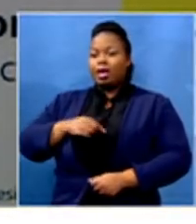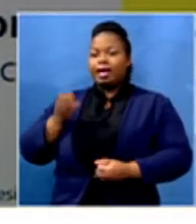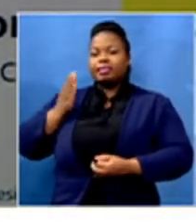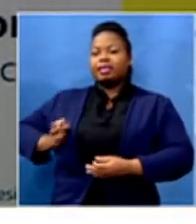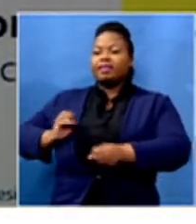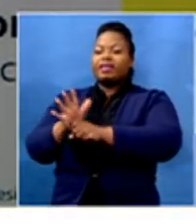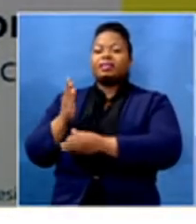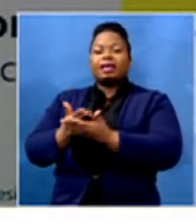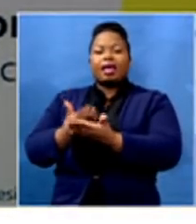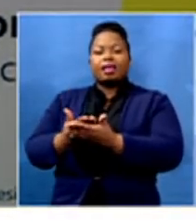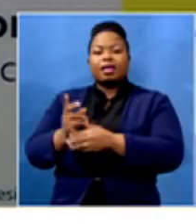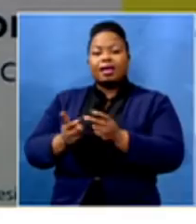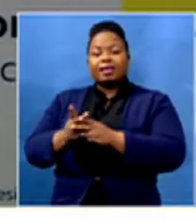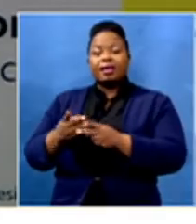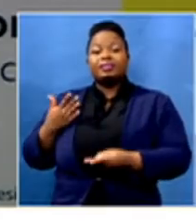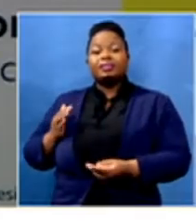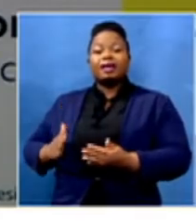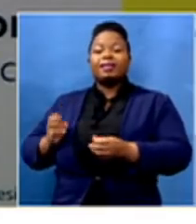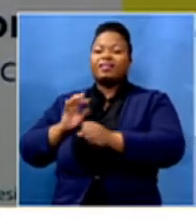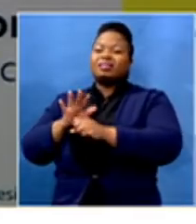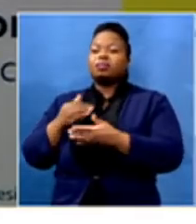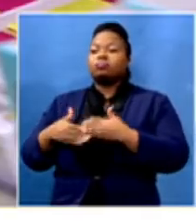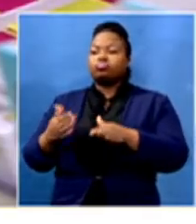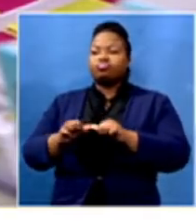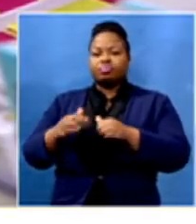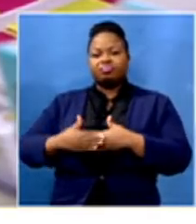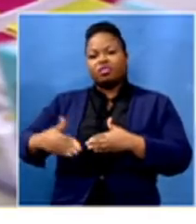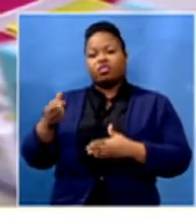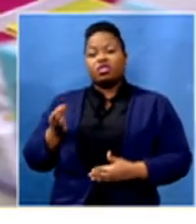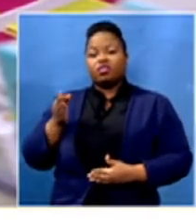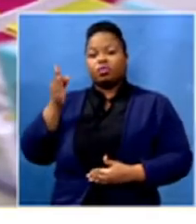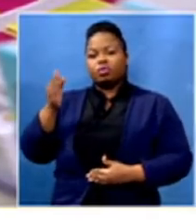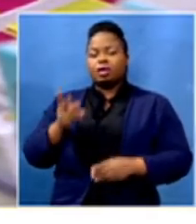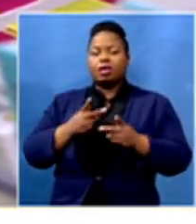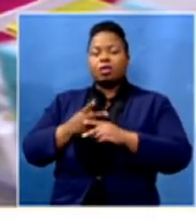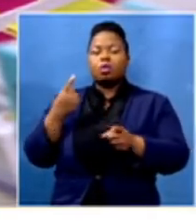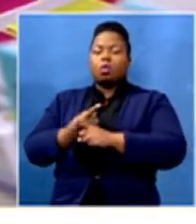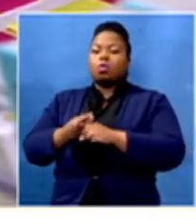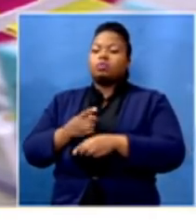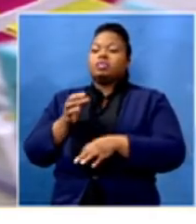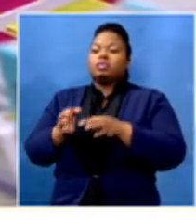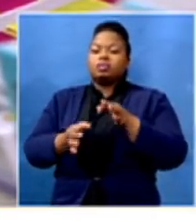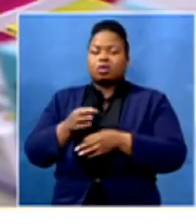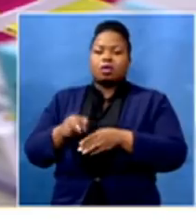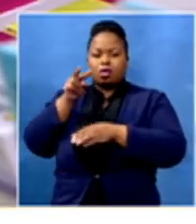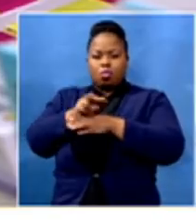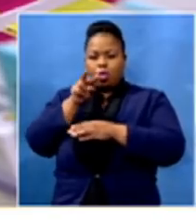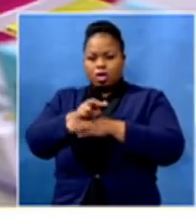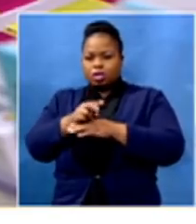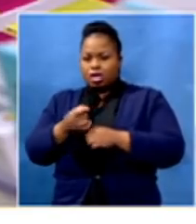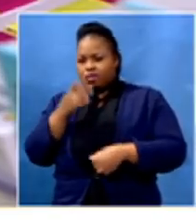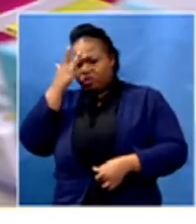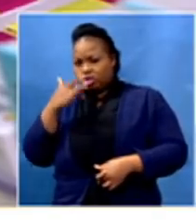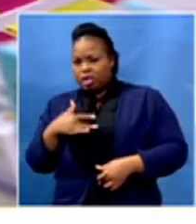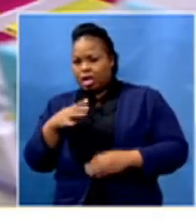And those side effects can be long-lasting. So doctors always have to prescribe and monitor if the side effects are showing.